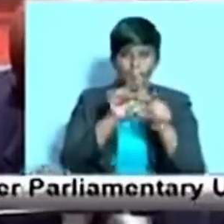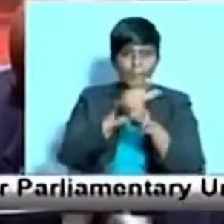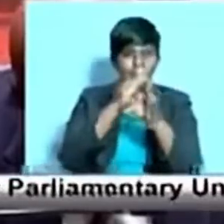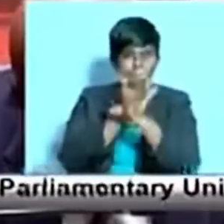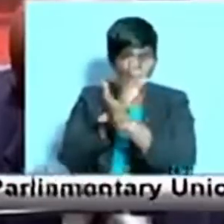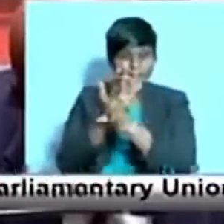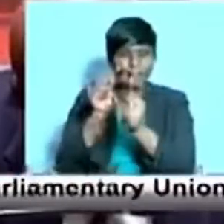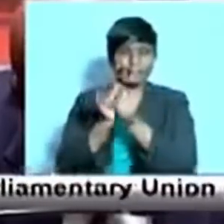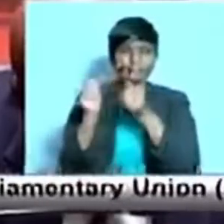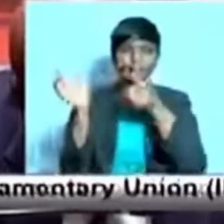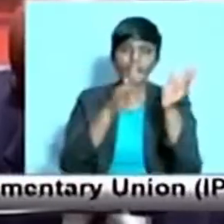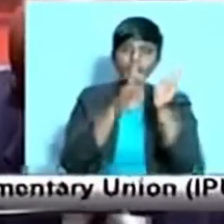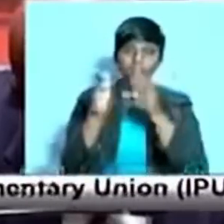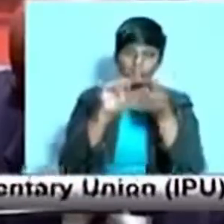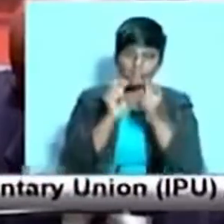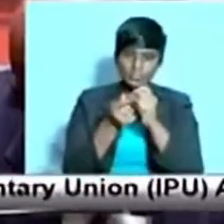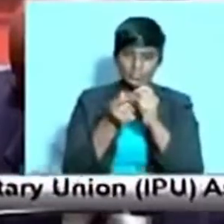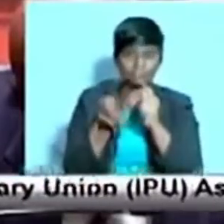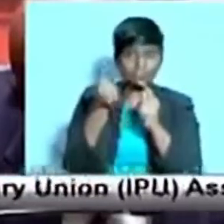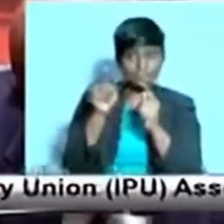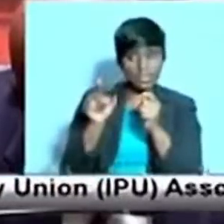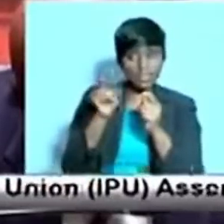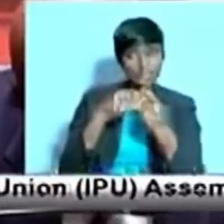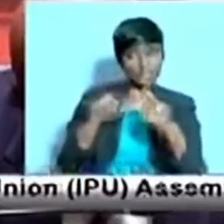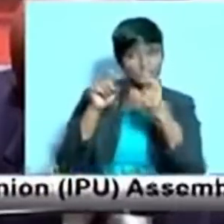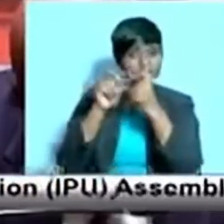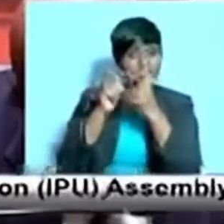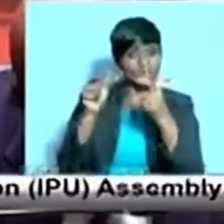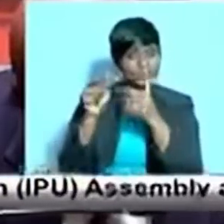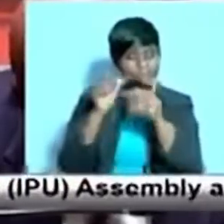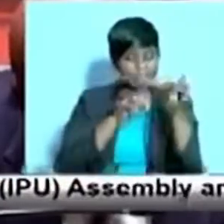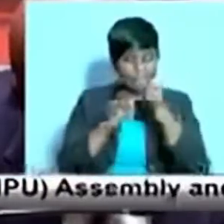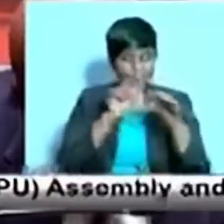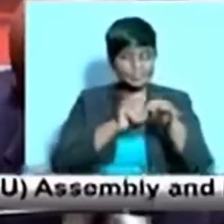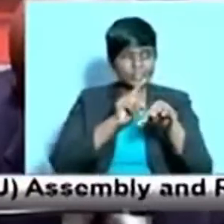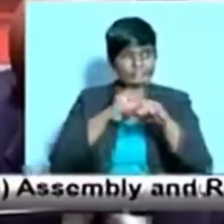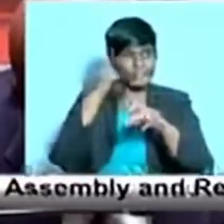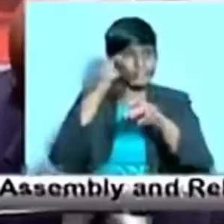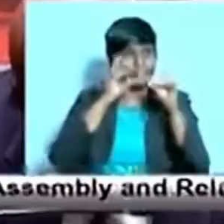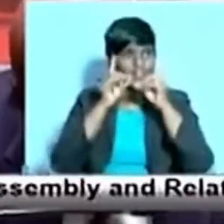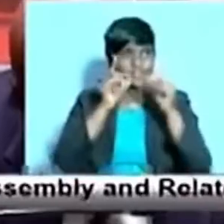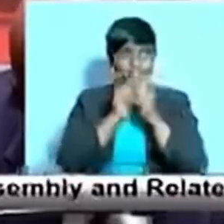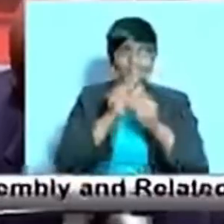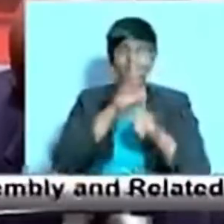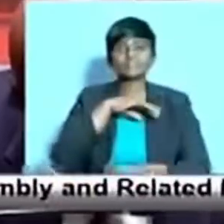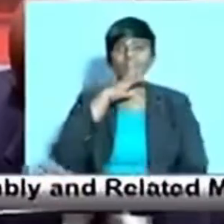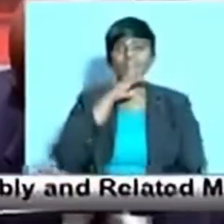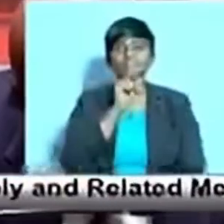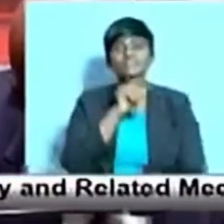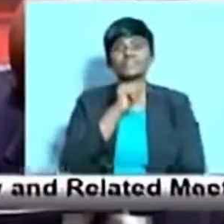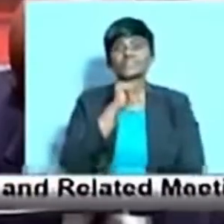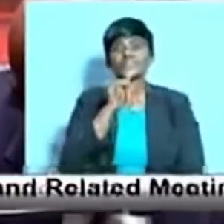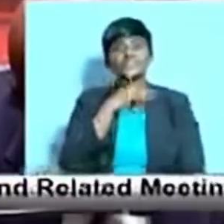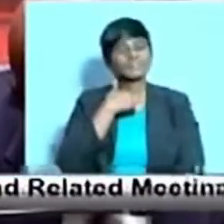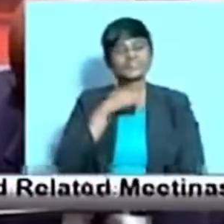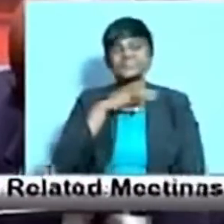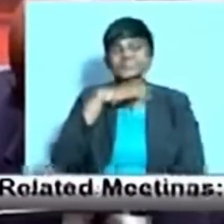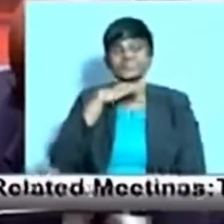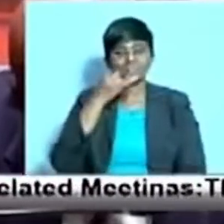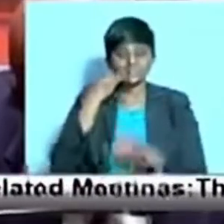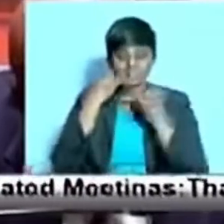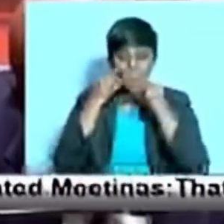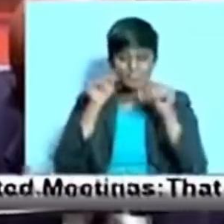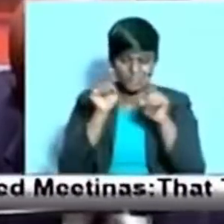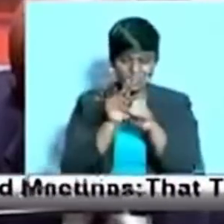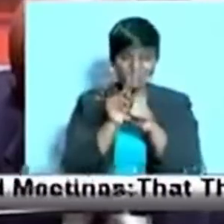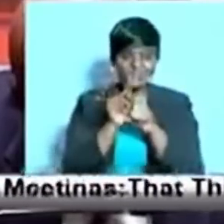to climate change. One major challenge highlighted during the discussions with inadequate and outdated data